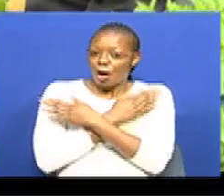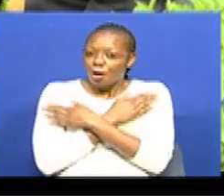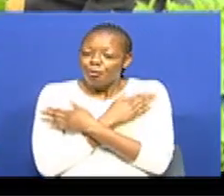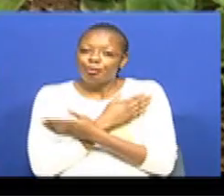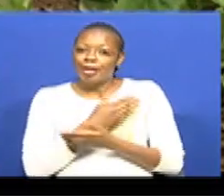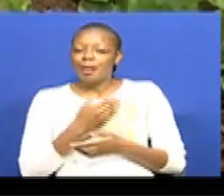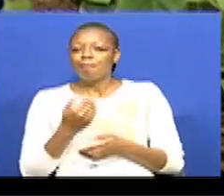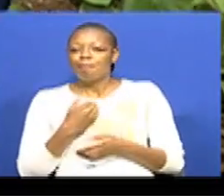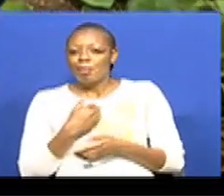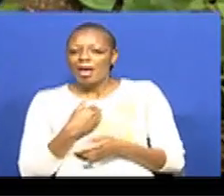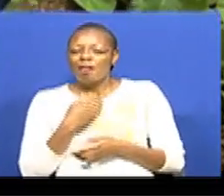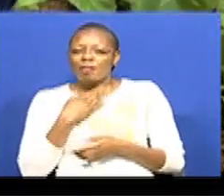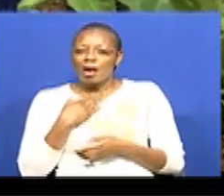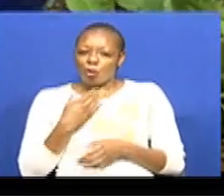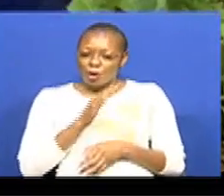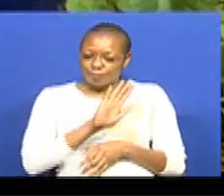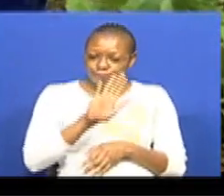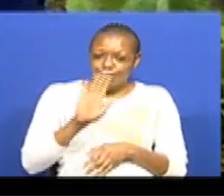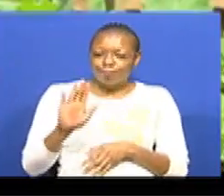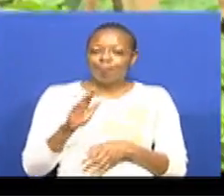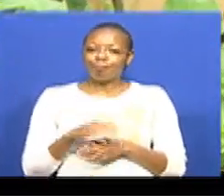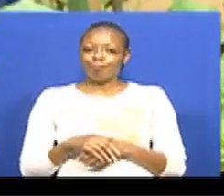have, and I want them to